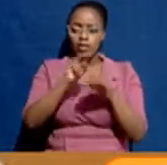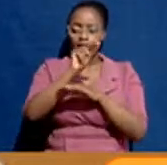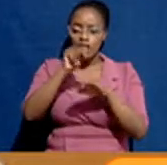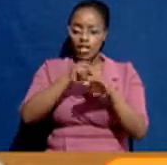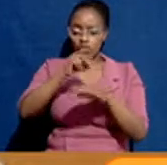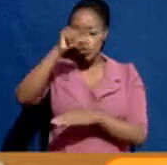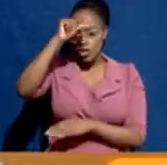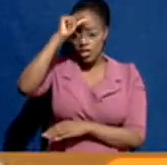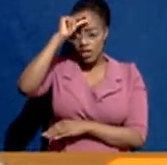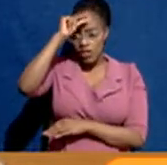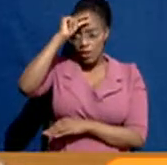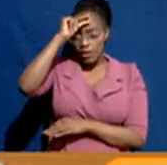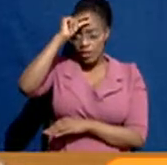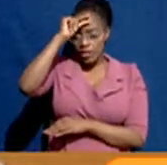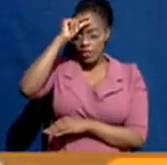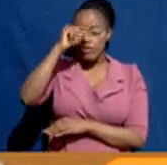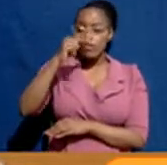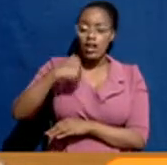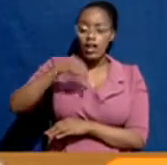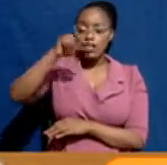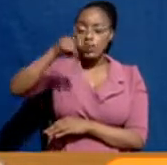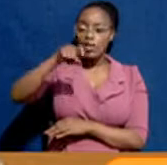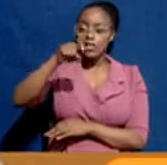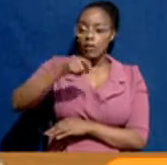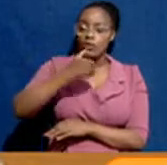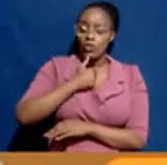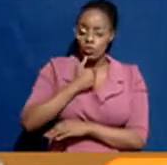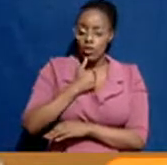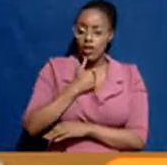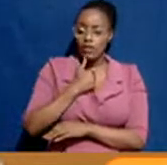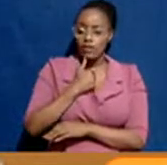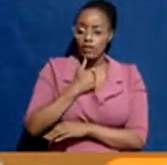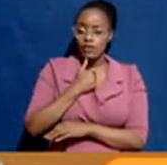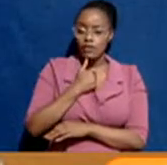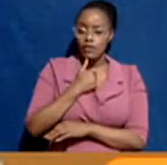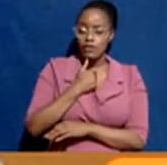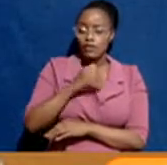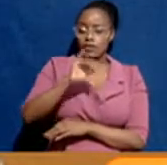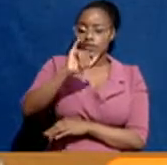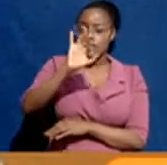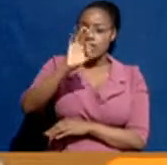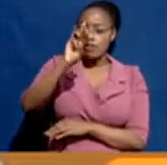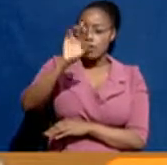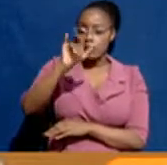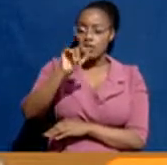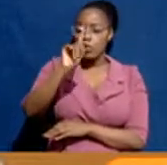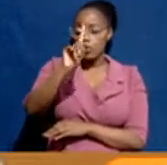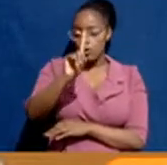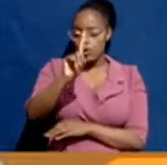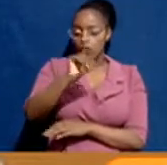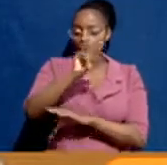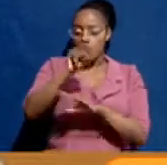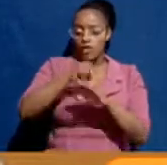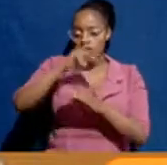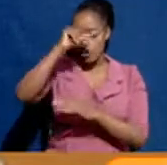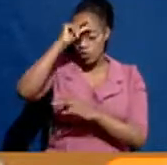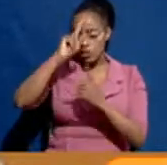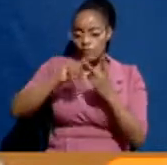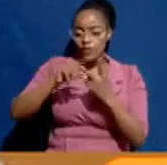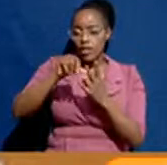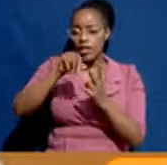national government. We should have two IFMIS, one for the national government and the